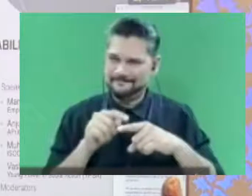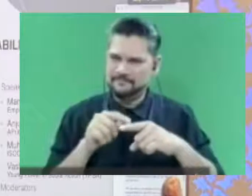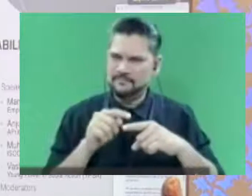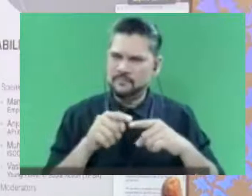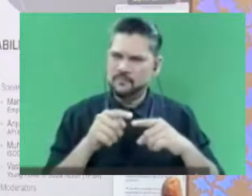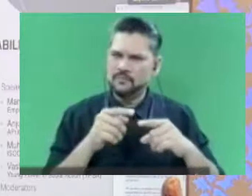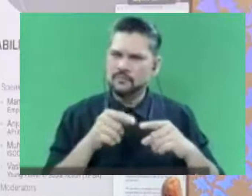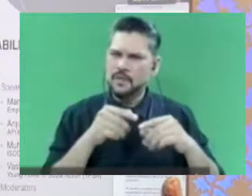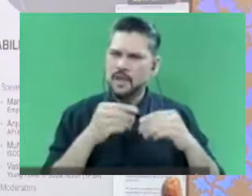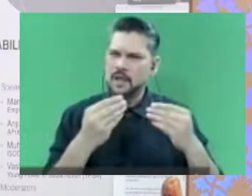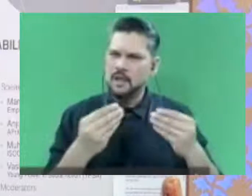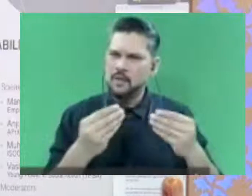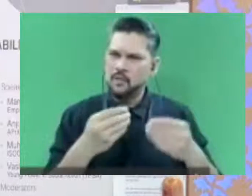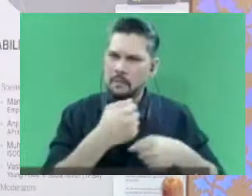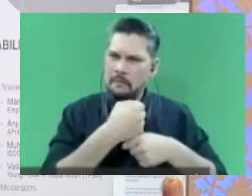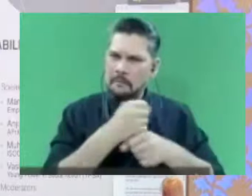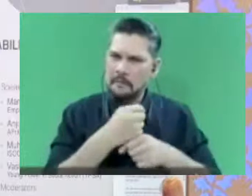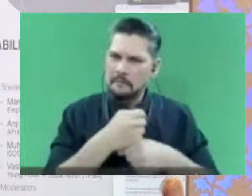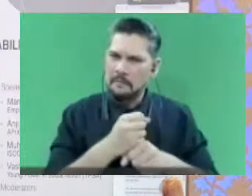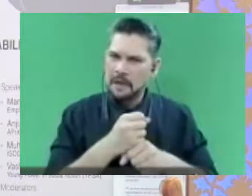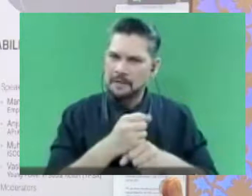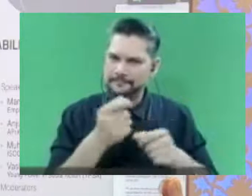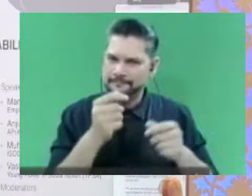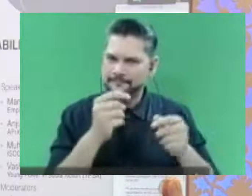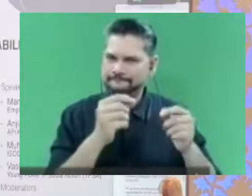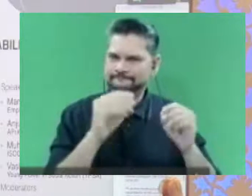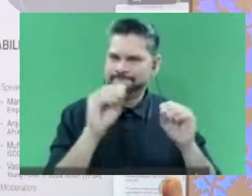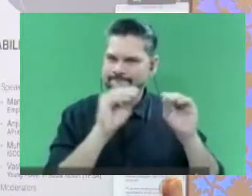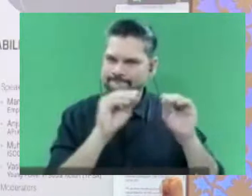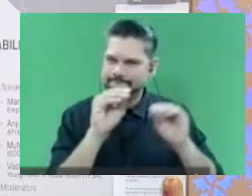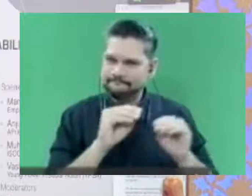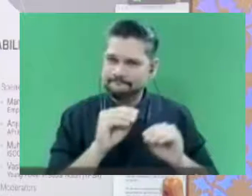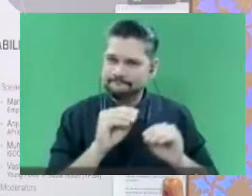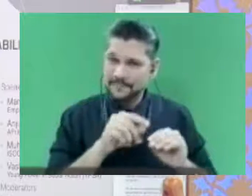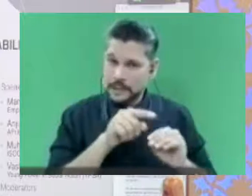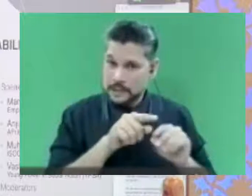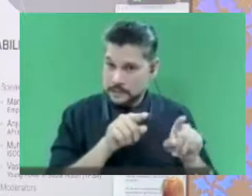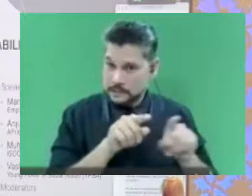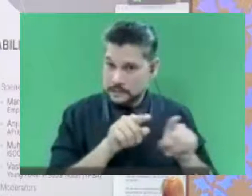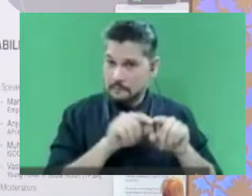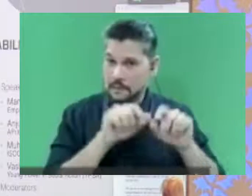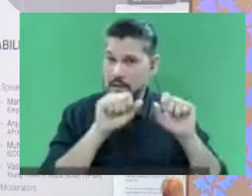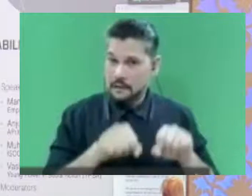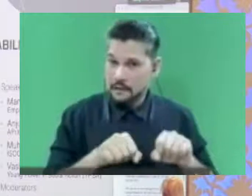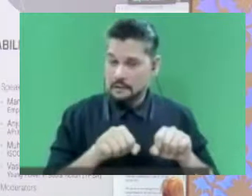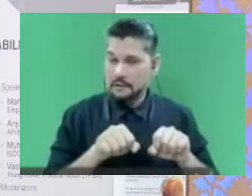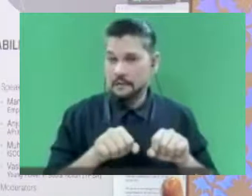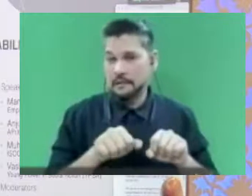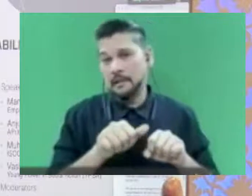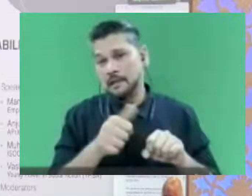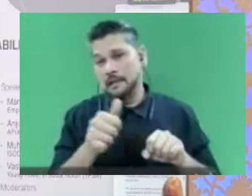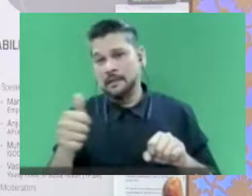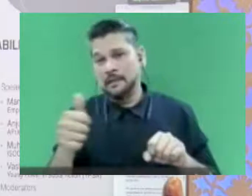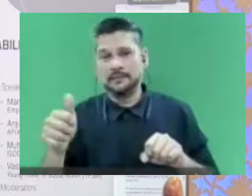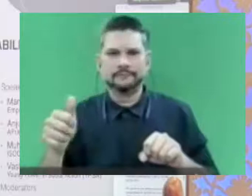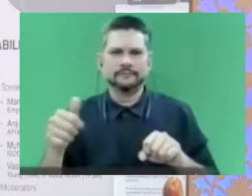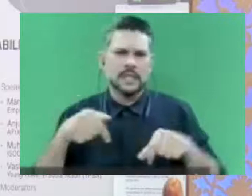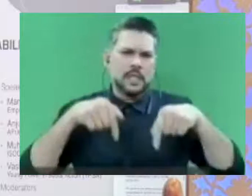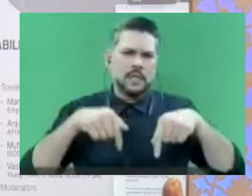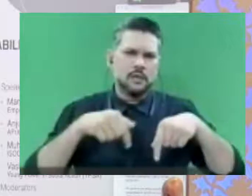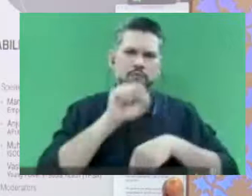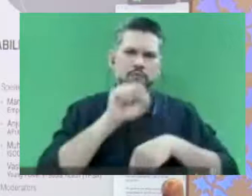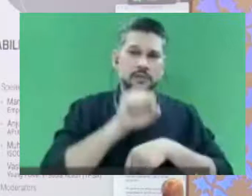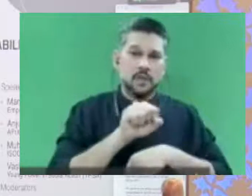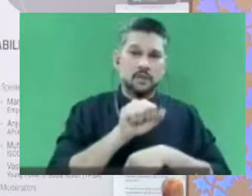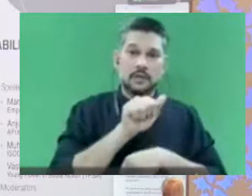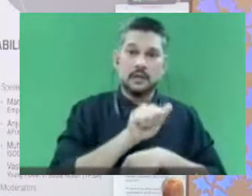there's ways that this model can be used in other regions, because we've started in South Asia,